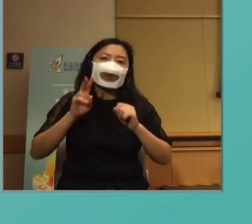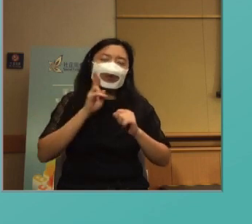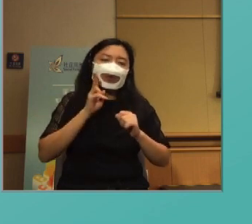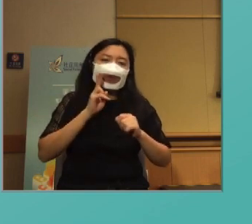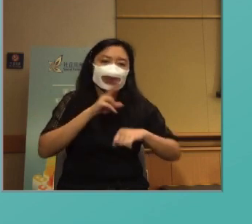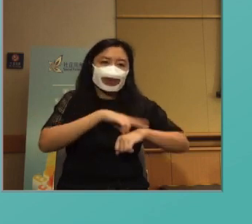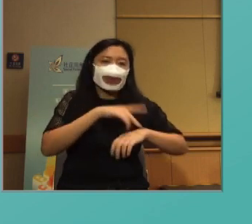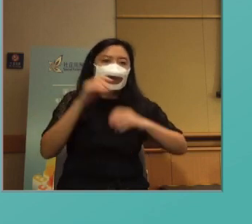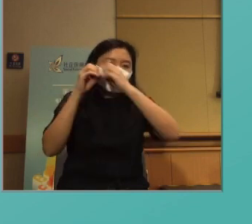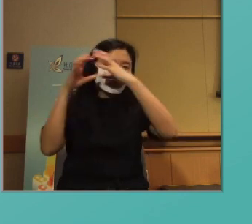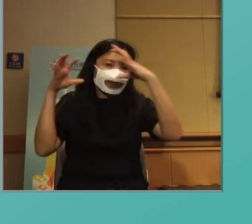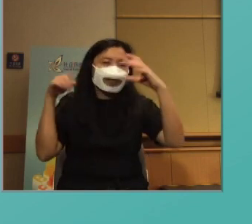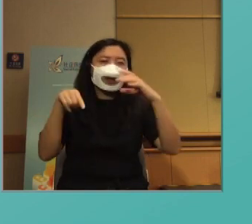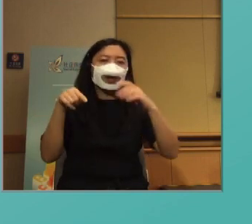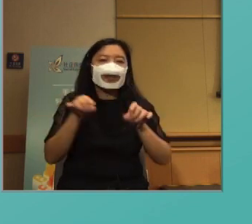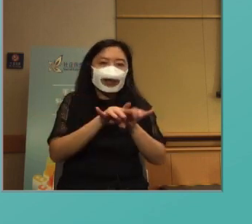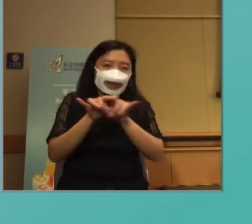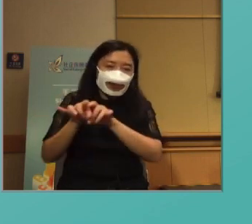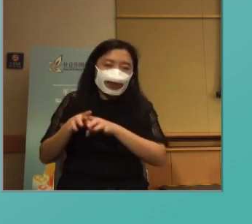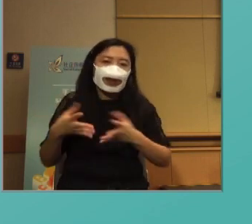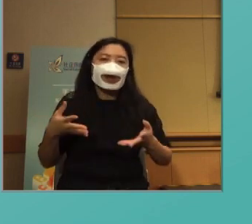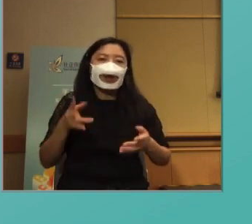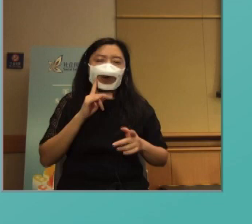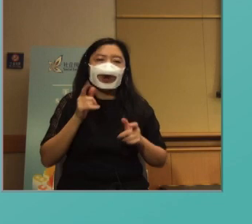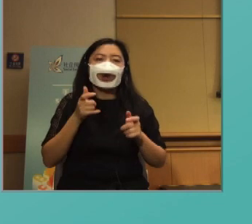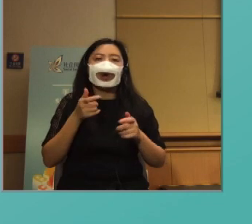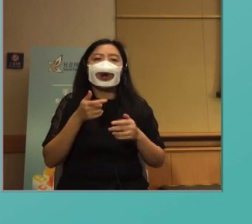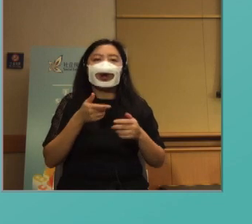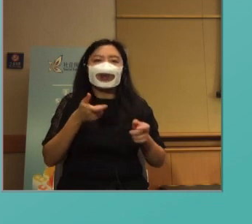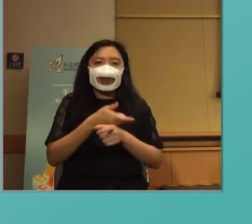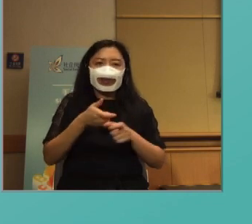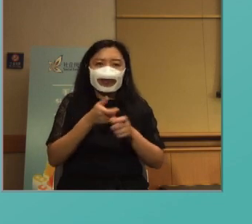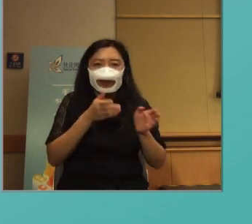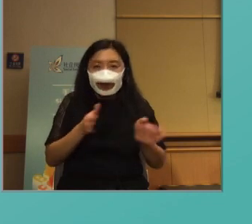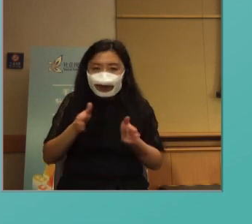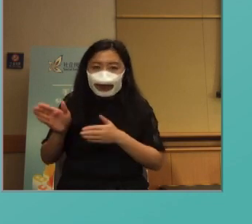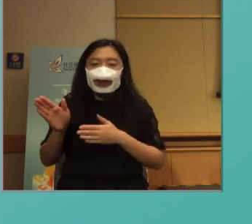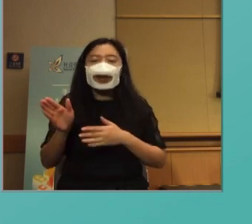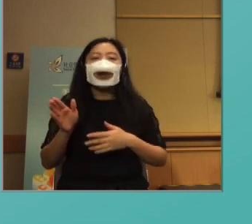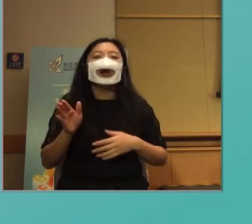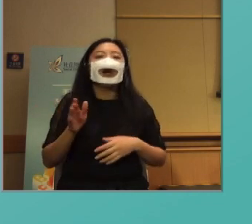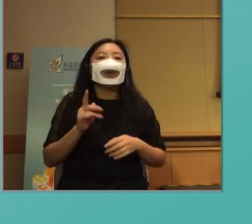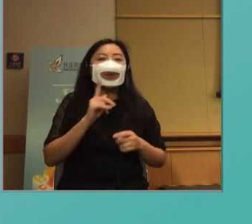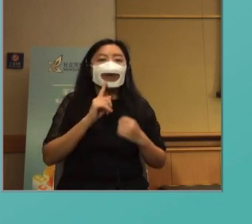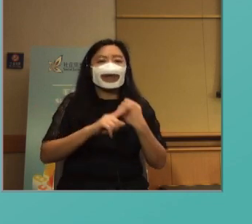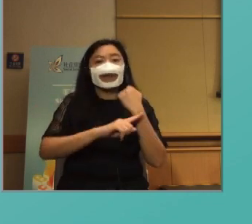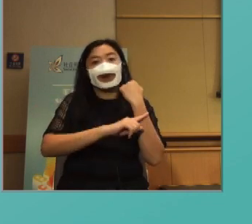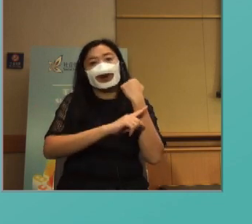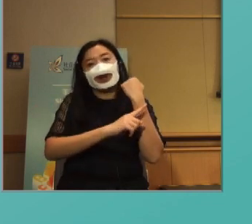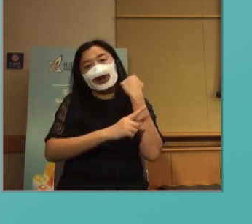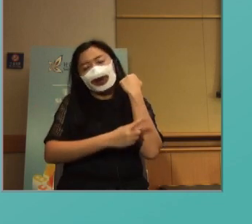business process such as virtual riles, legal contact, and including house